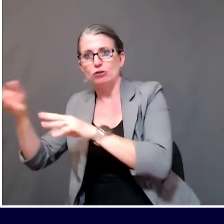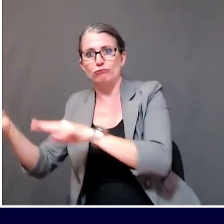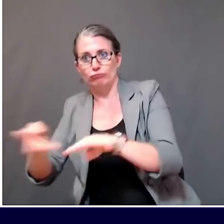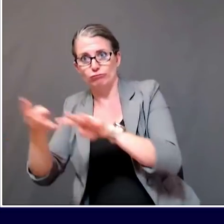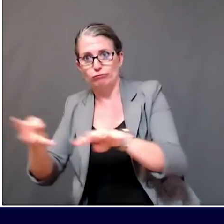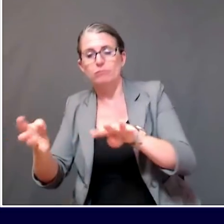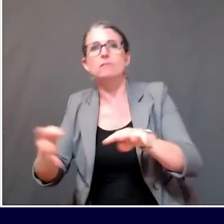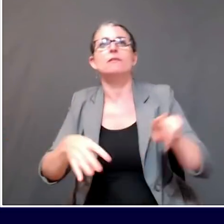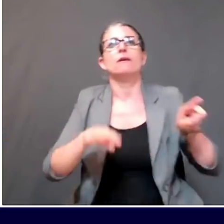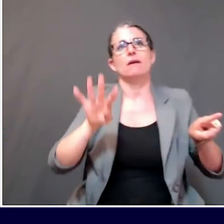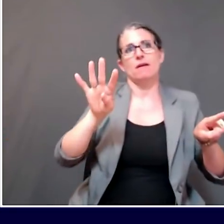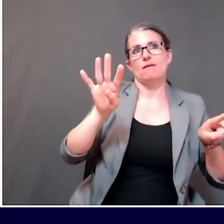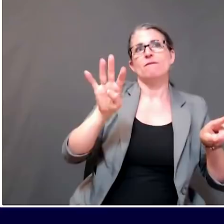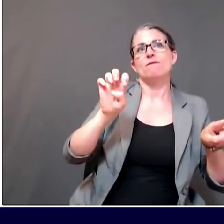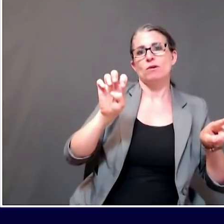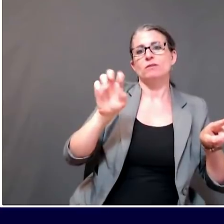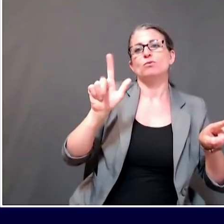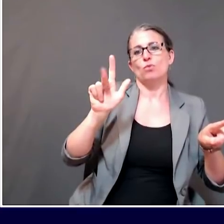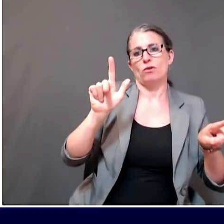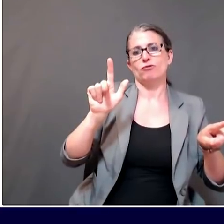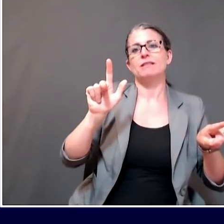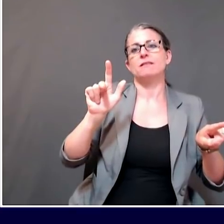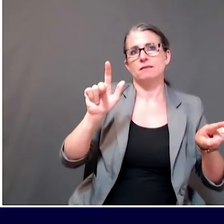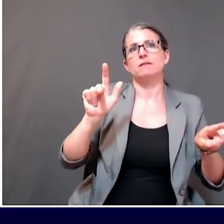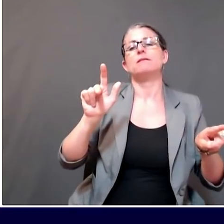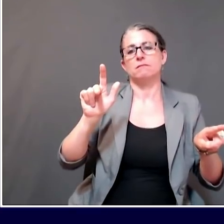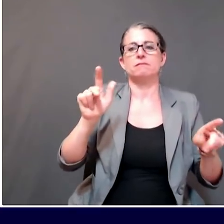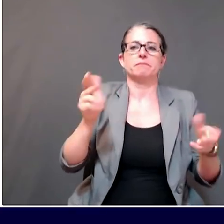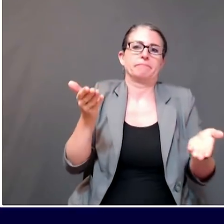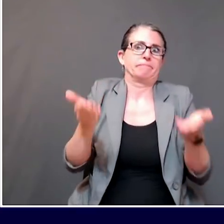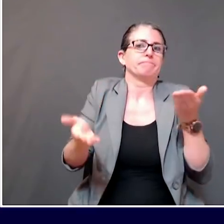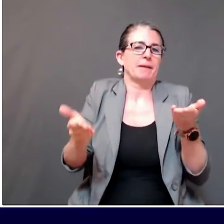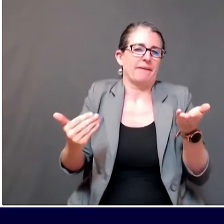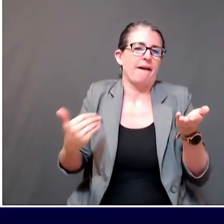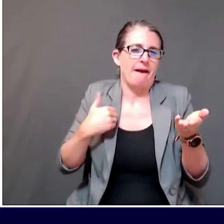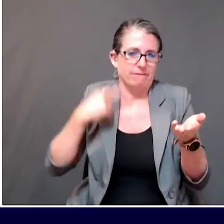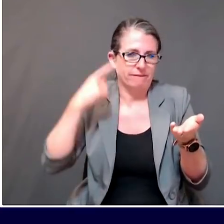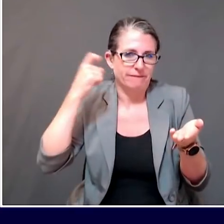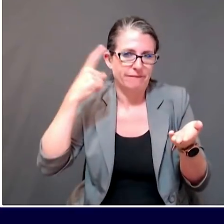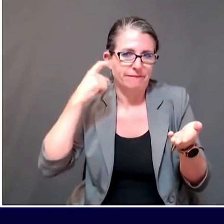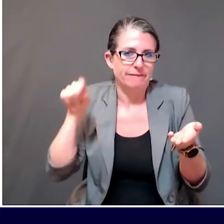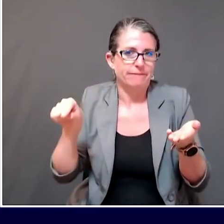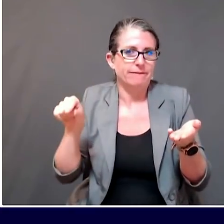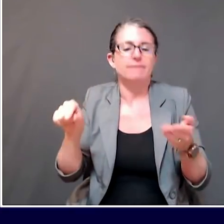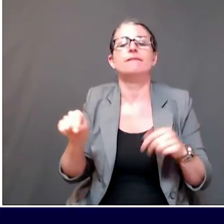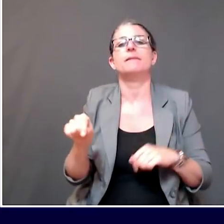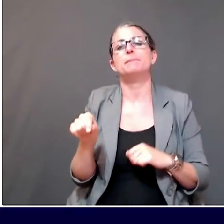423 are probable cases. Overall, across the state,